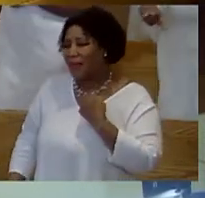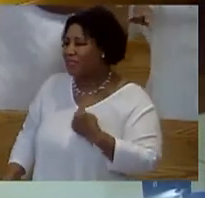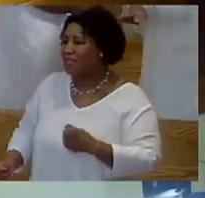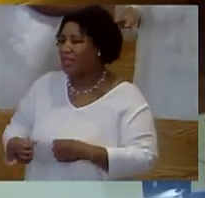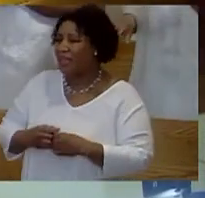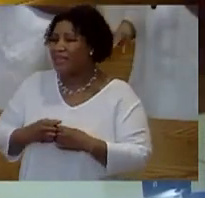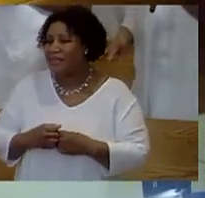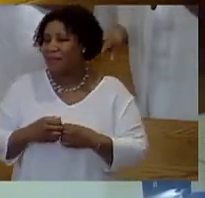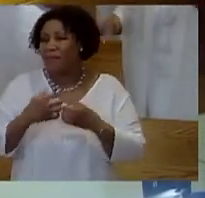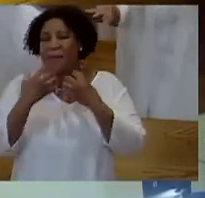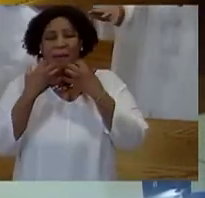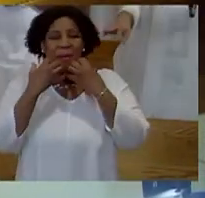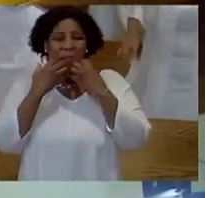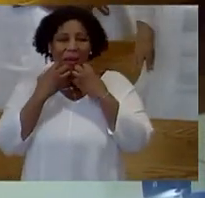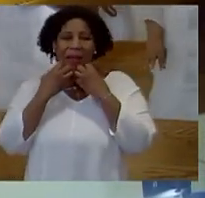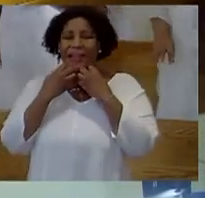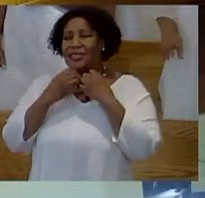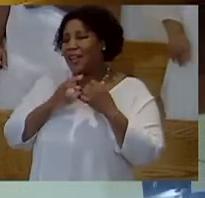is precious.